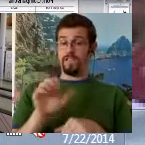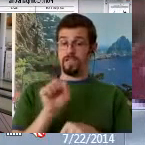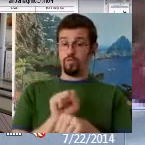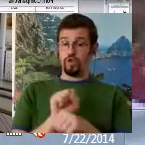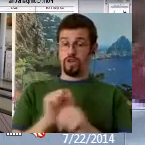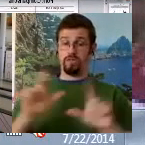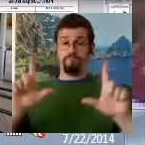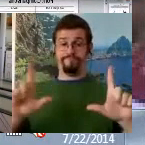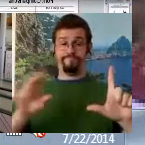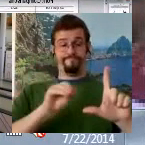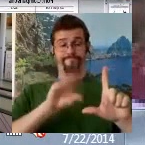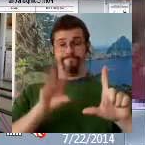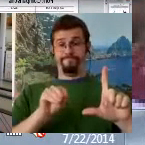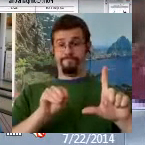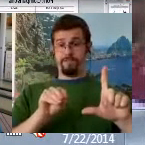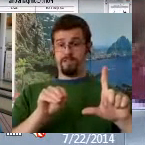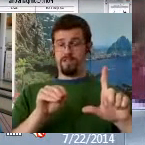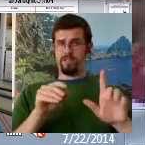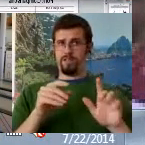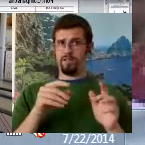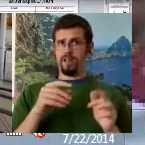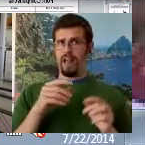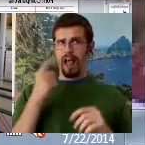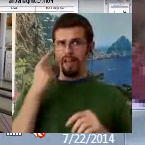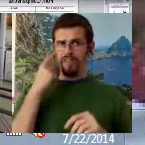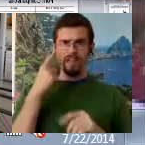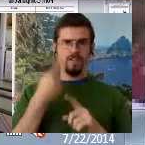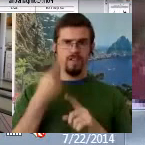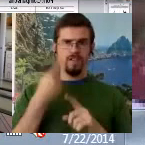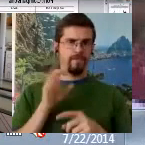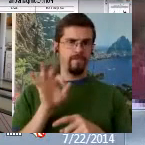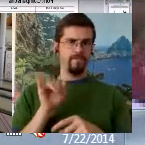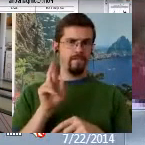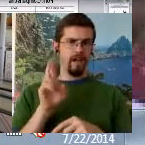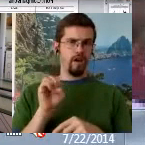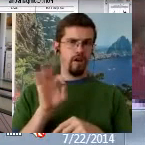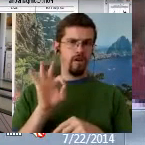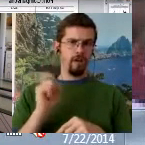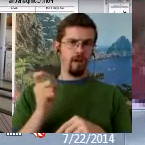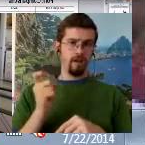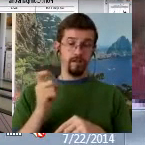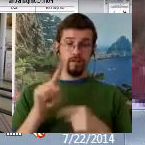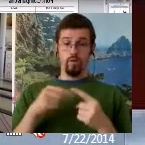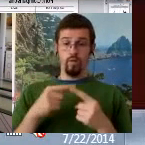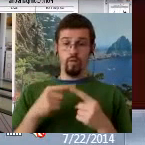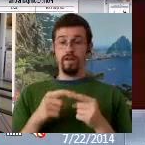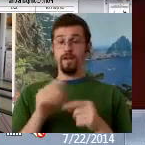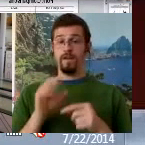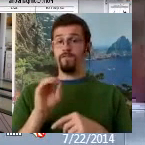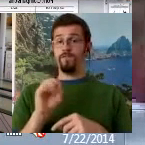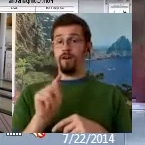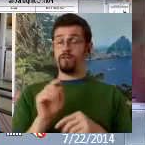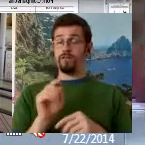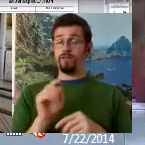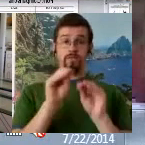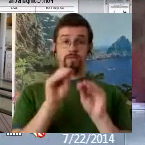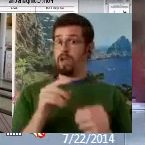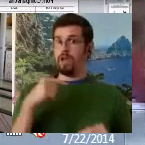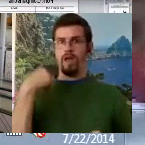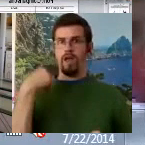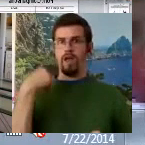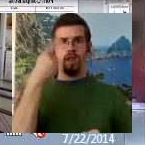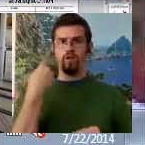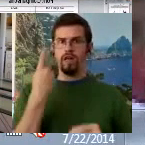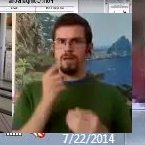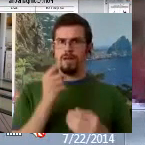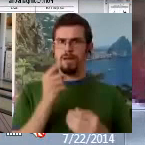taken a screen capture, I guess, of Firefox when he had used the font, mm-hmm. And it looked clearer than it